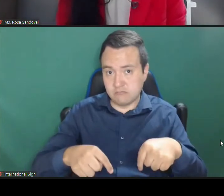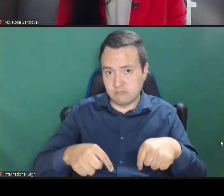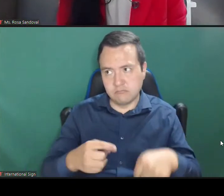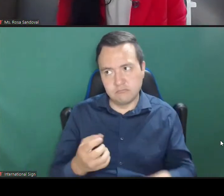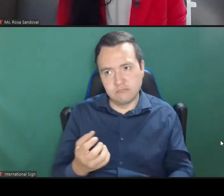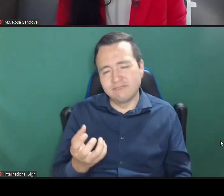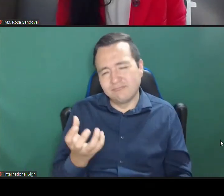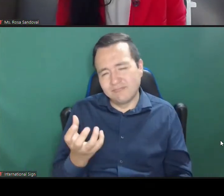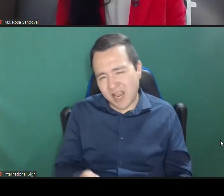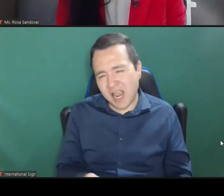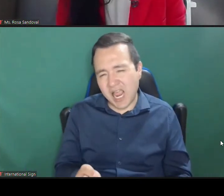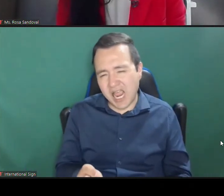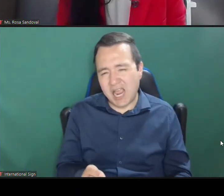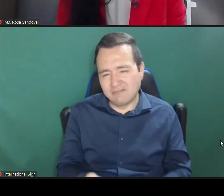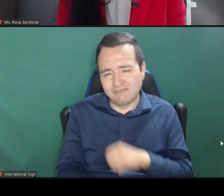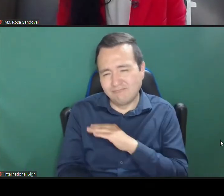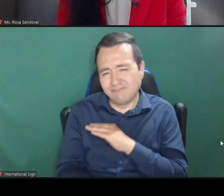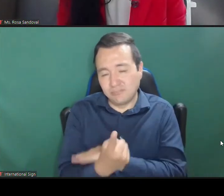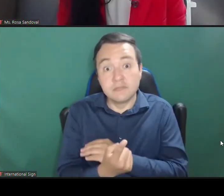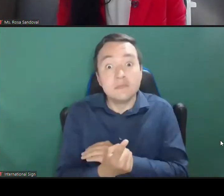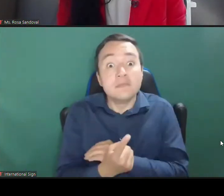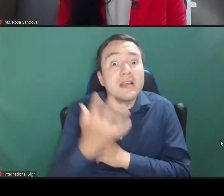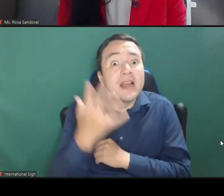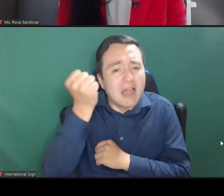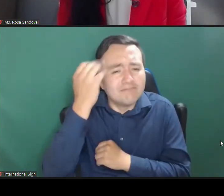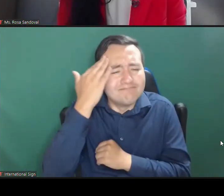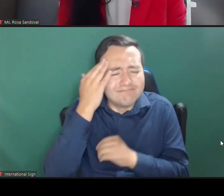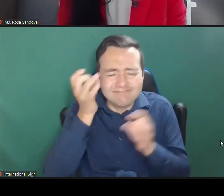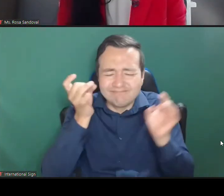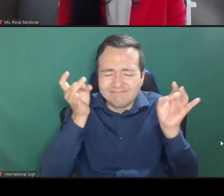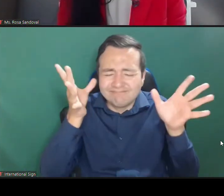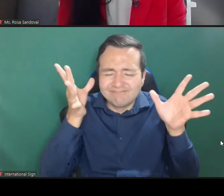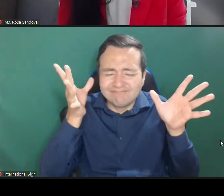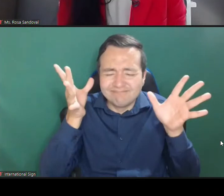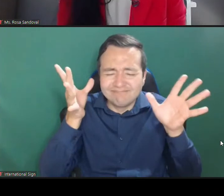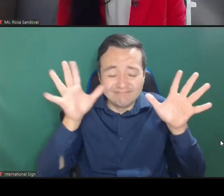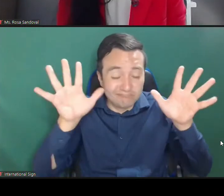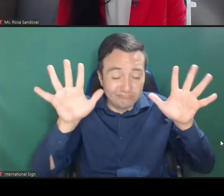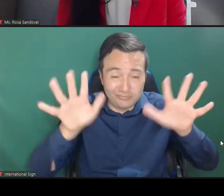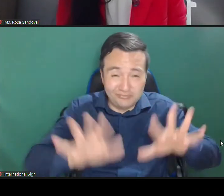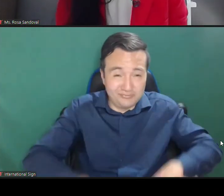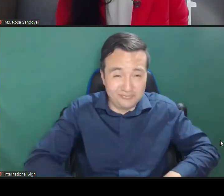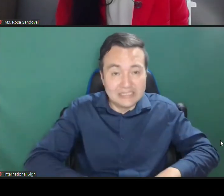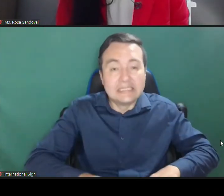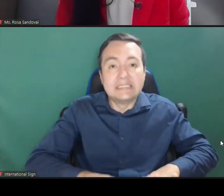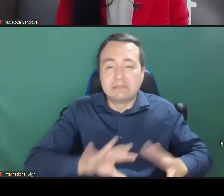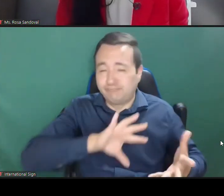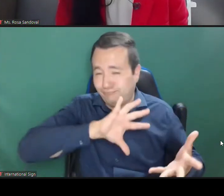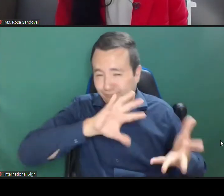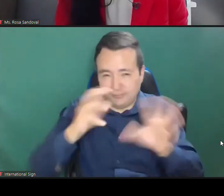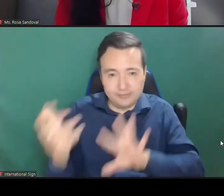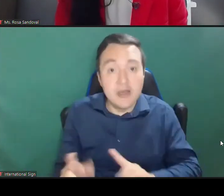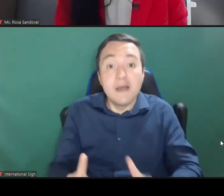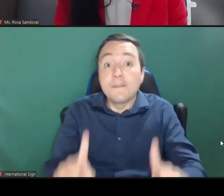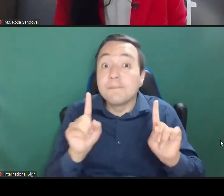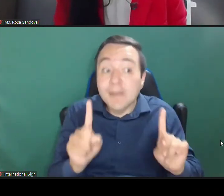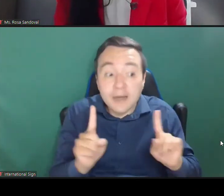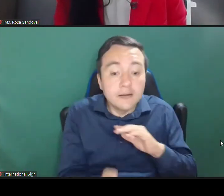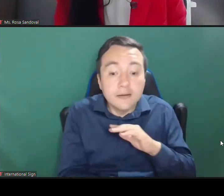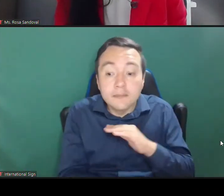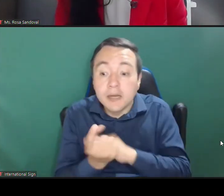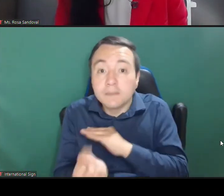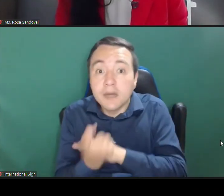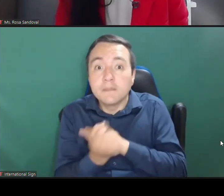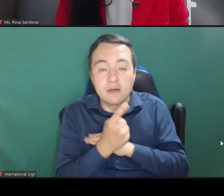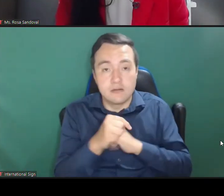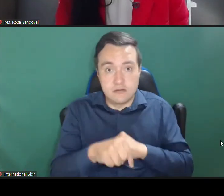does give us opportunities. What is happening is, of course, horrible, but there are opportunities therein. There are several countries